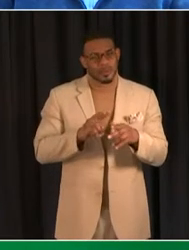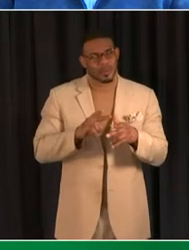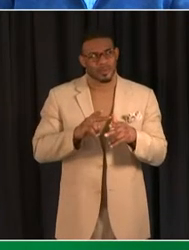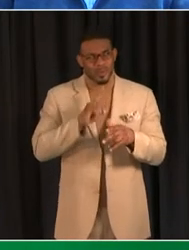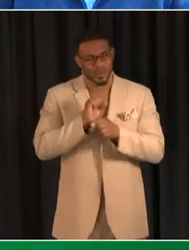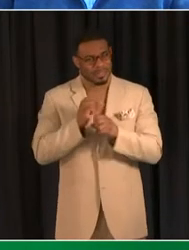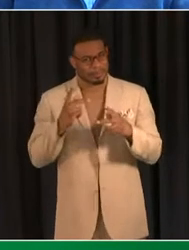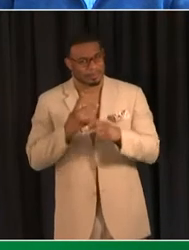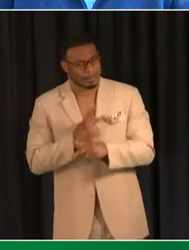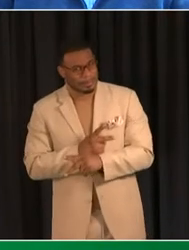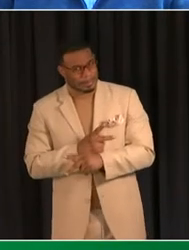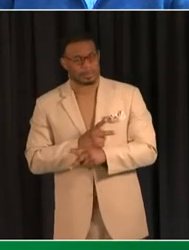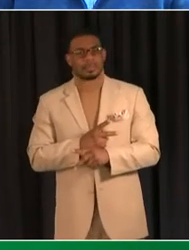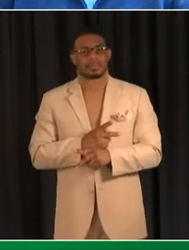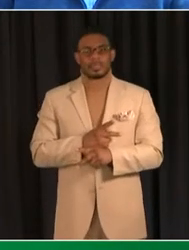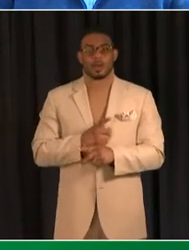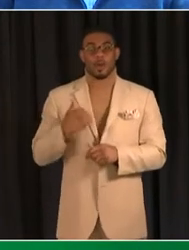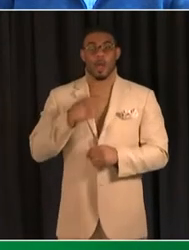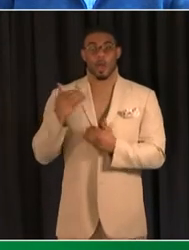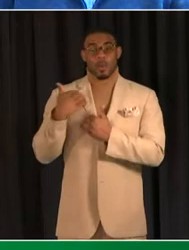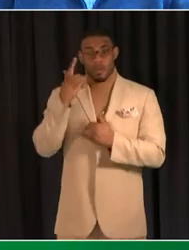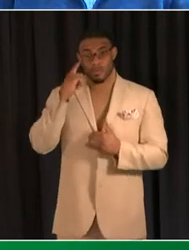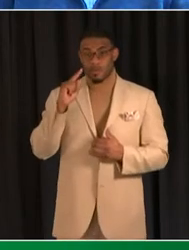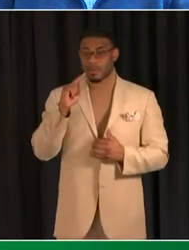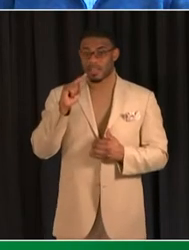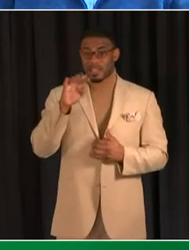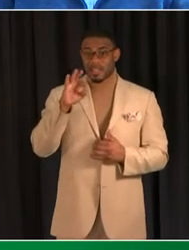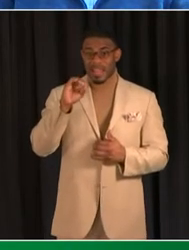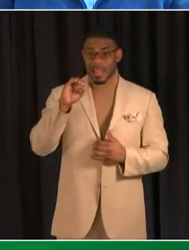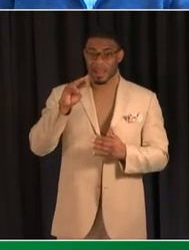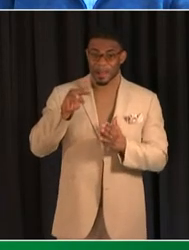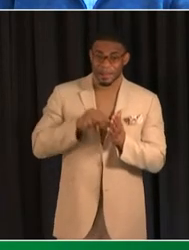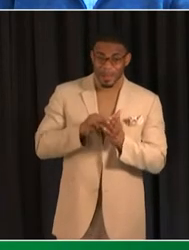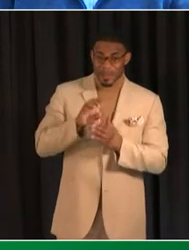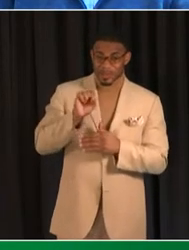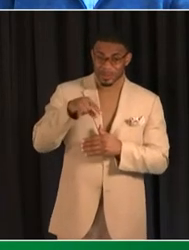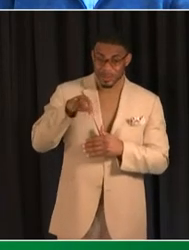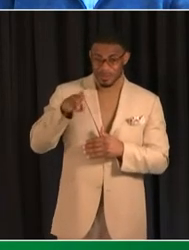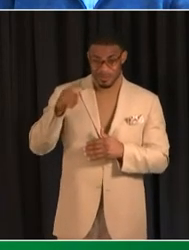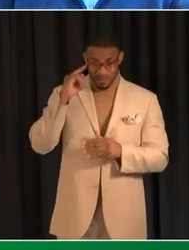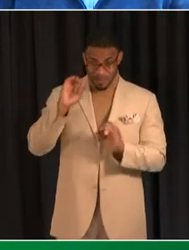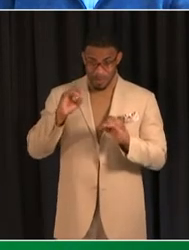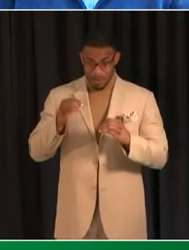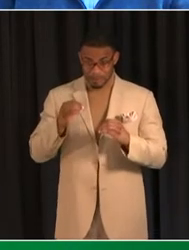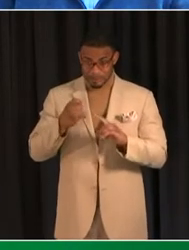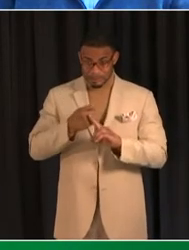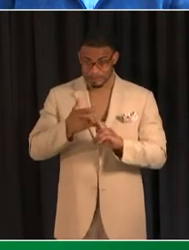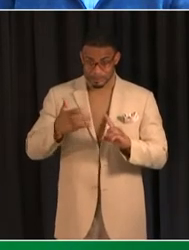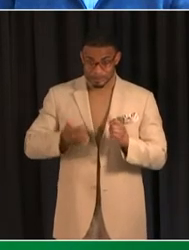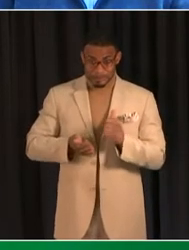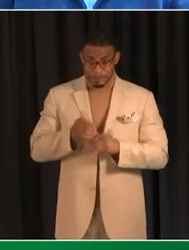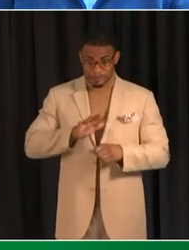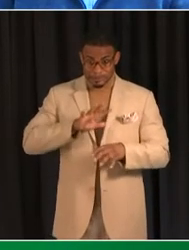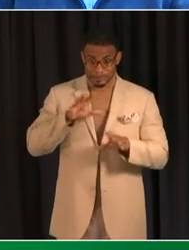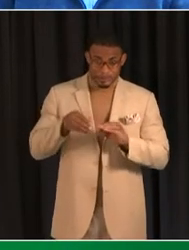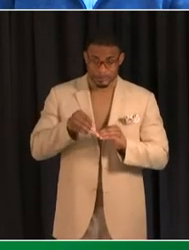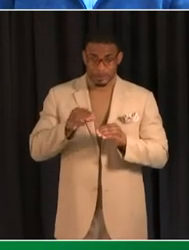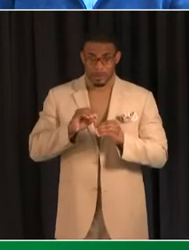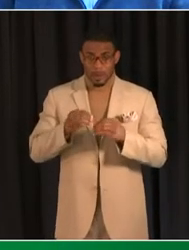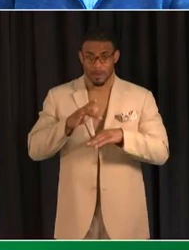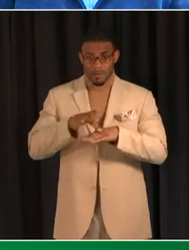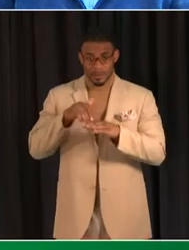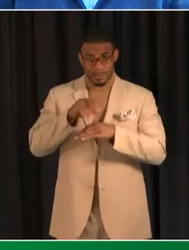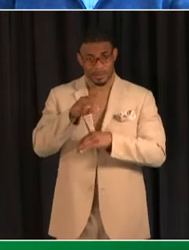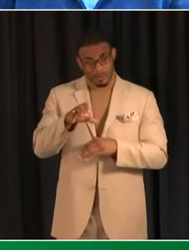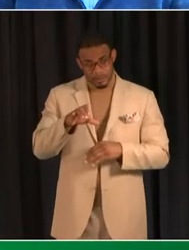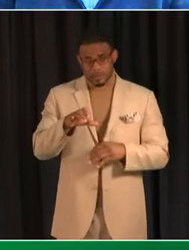bids, we are responsible for 90 million square feet of office, about 60% of the total